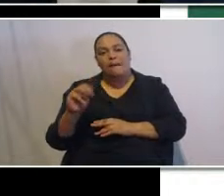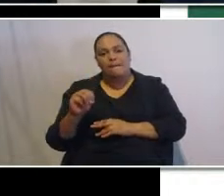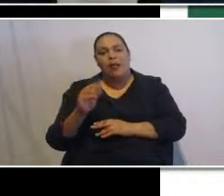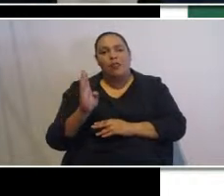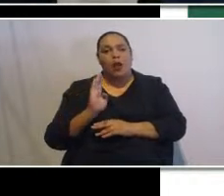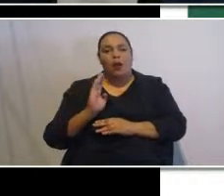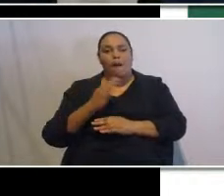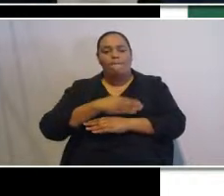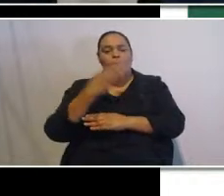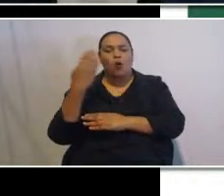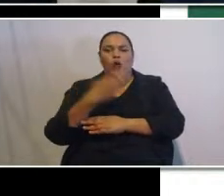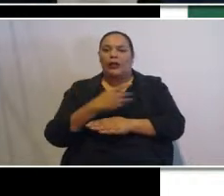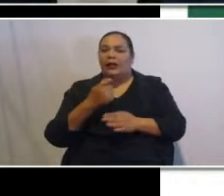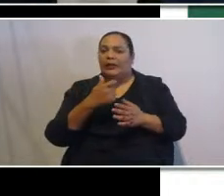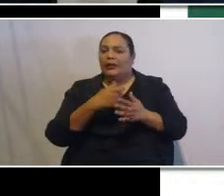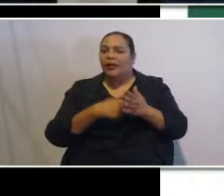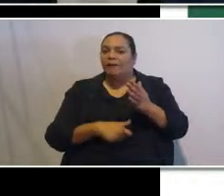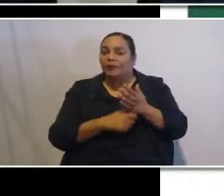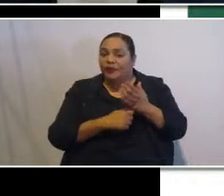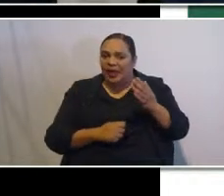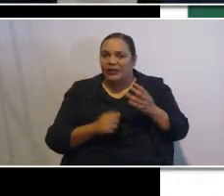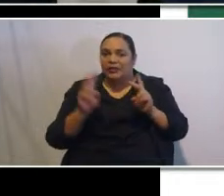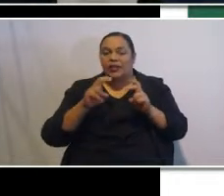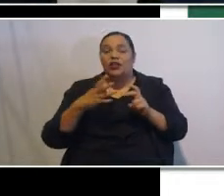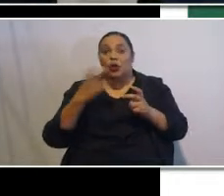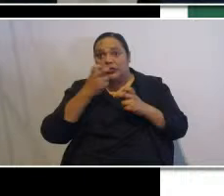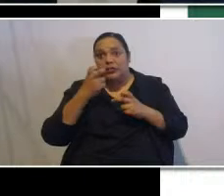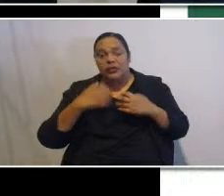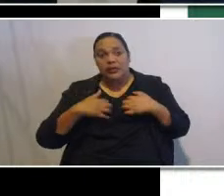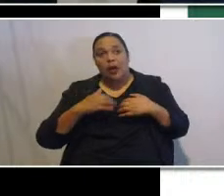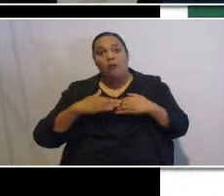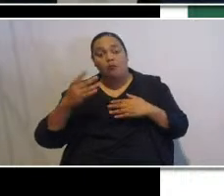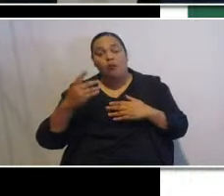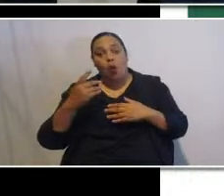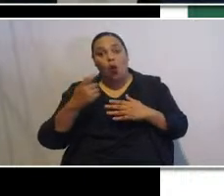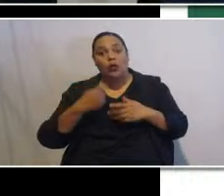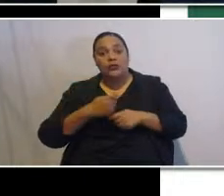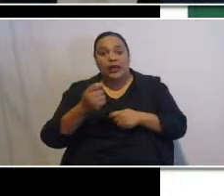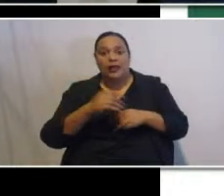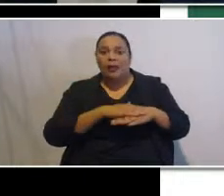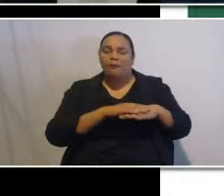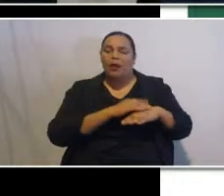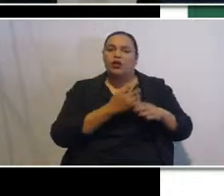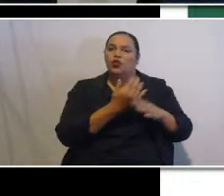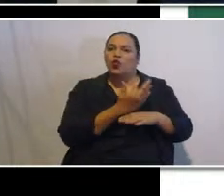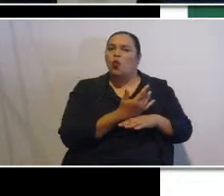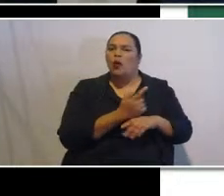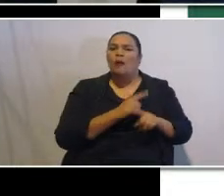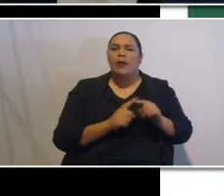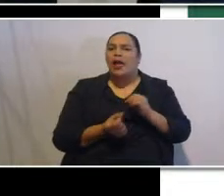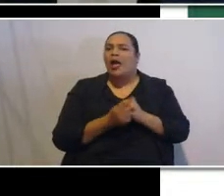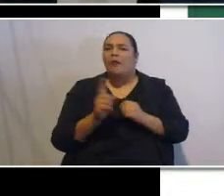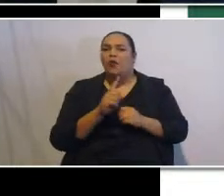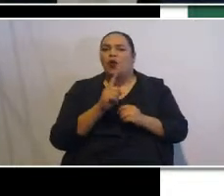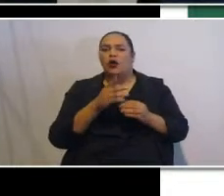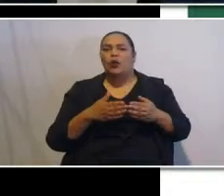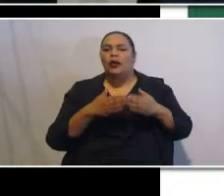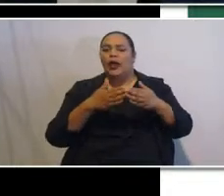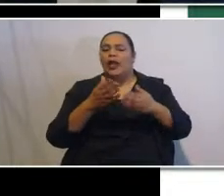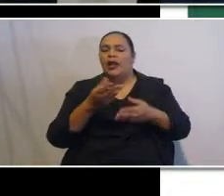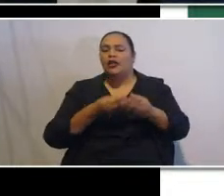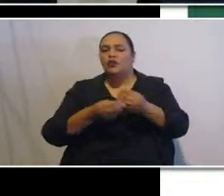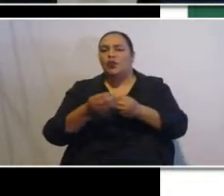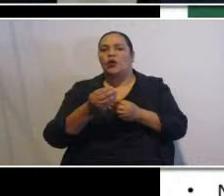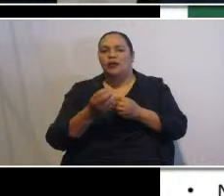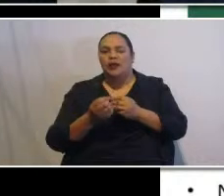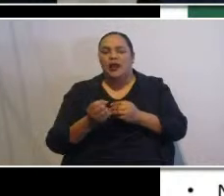tax. So Eskom is looking for more sales, but based on coal, and what is going to happen when their exports now get